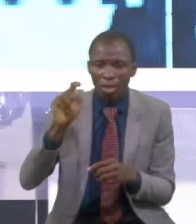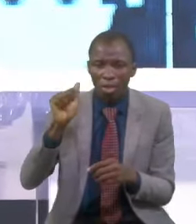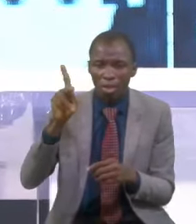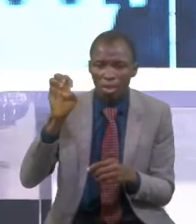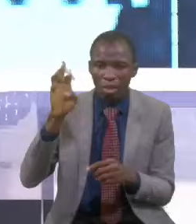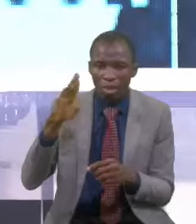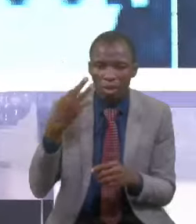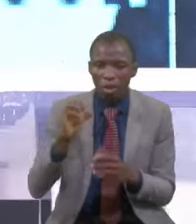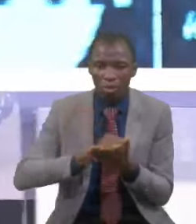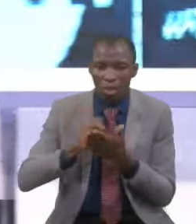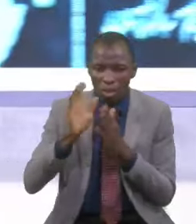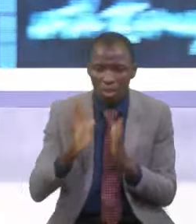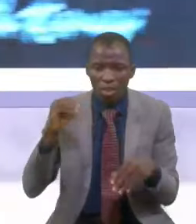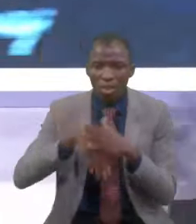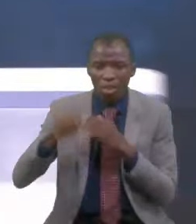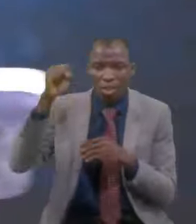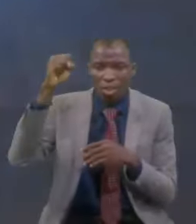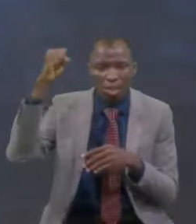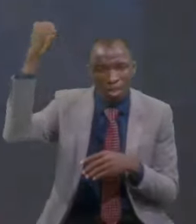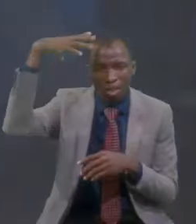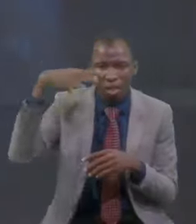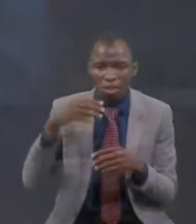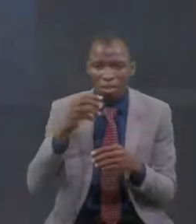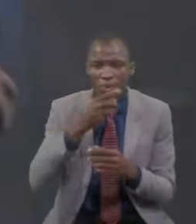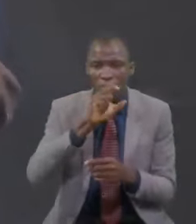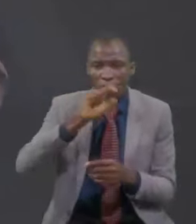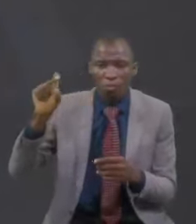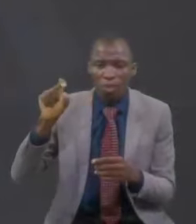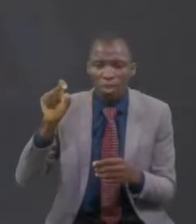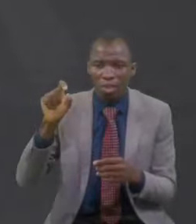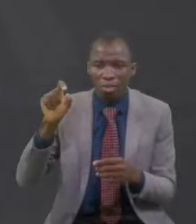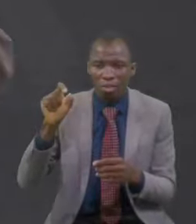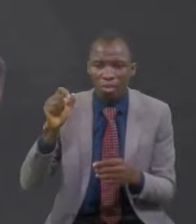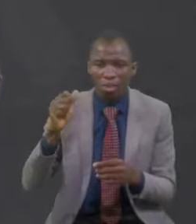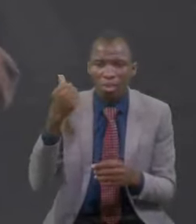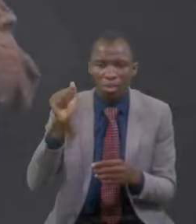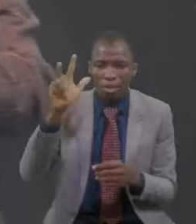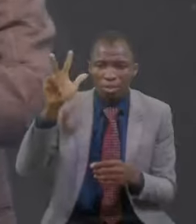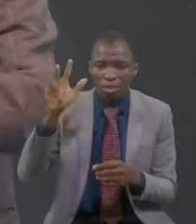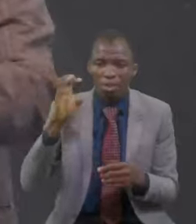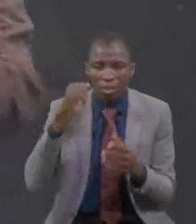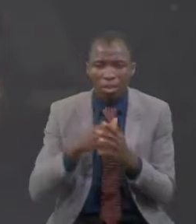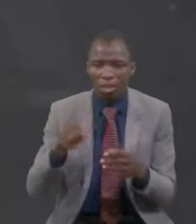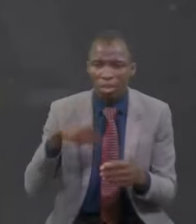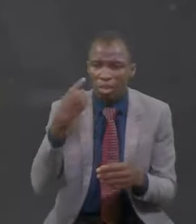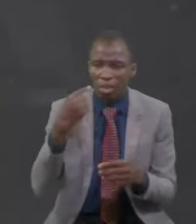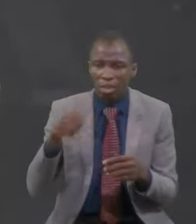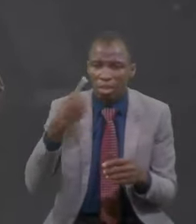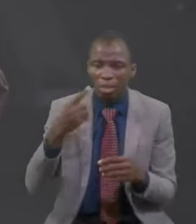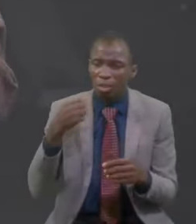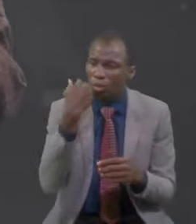light. Look at verse 13. In verse 13, it says, who has delivered